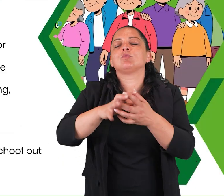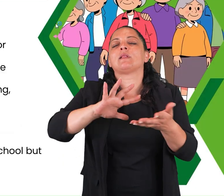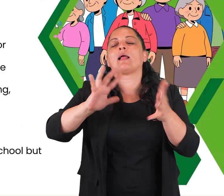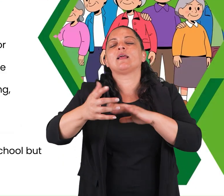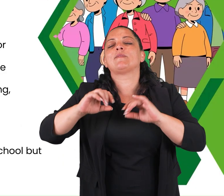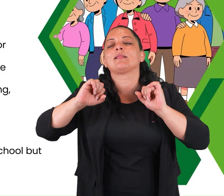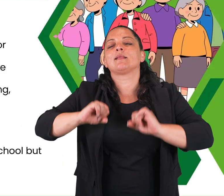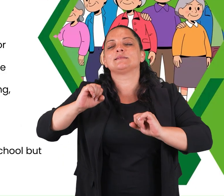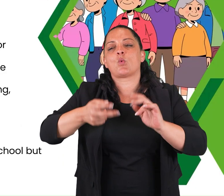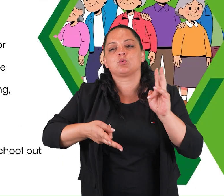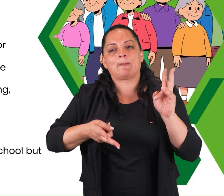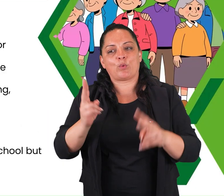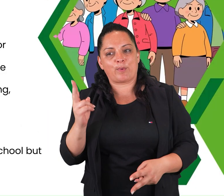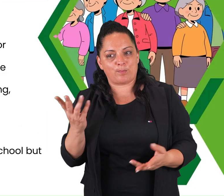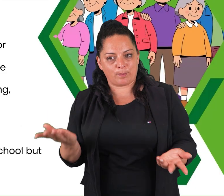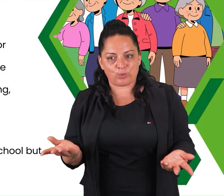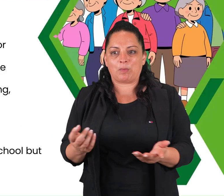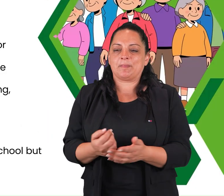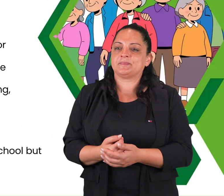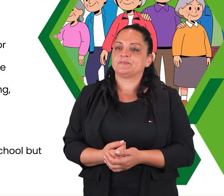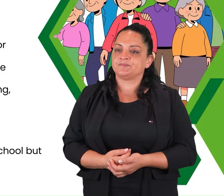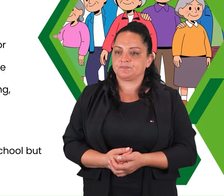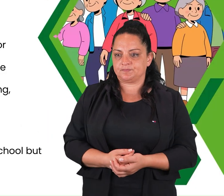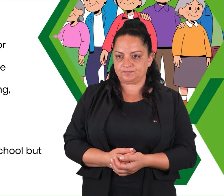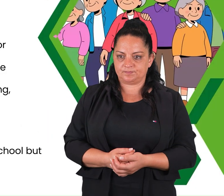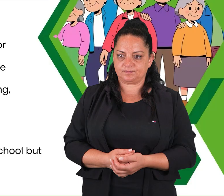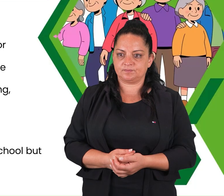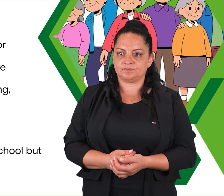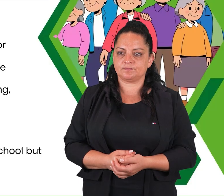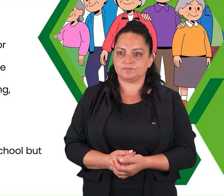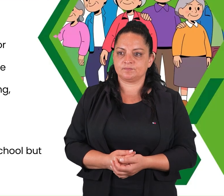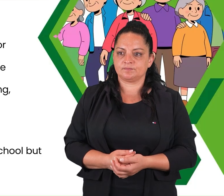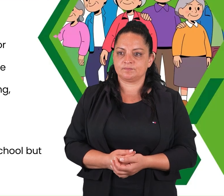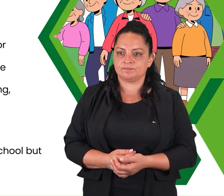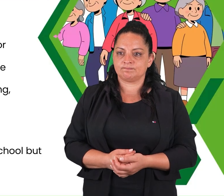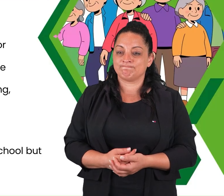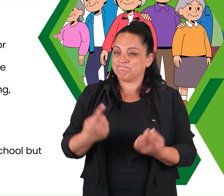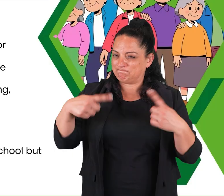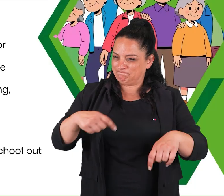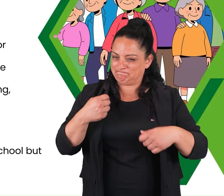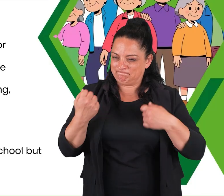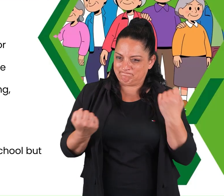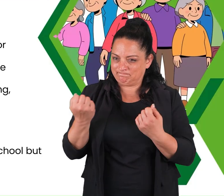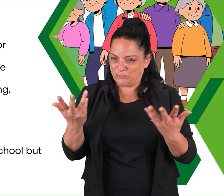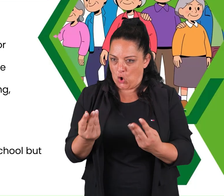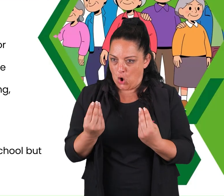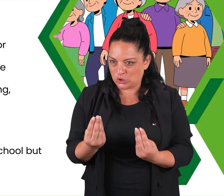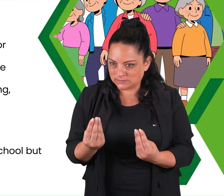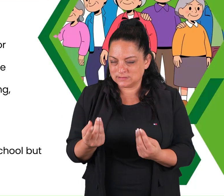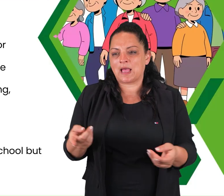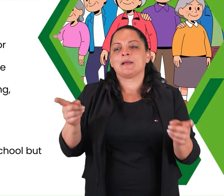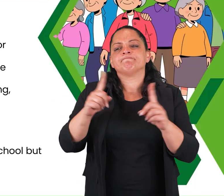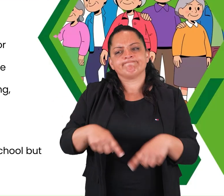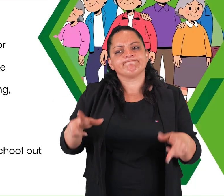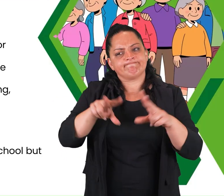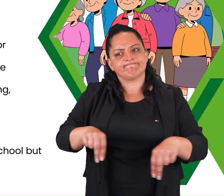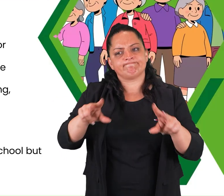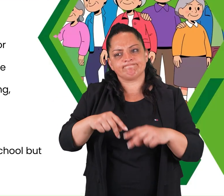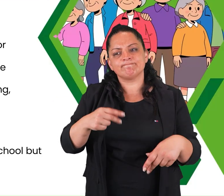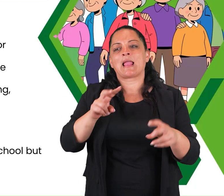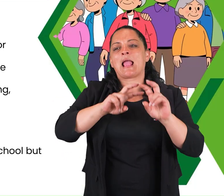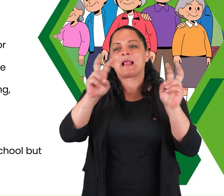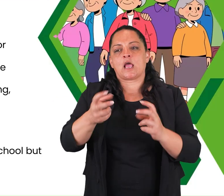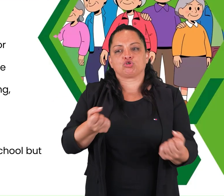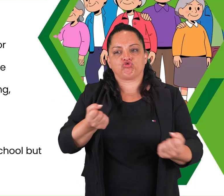you to protect nature and support healthier communities. Key actions include save energy